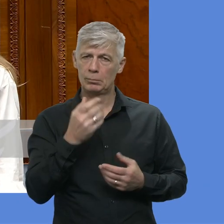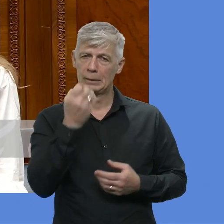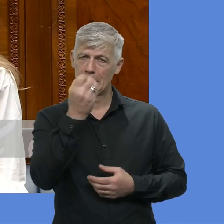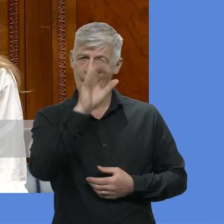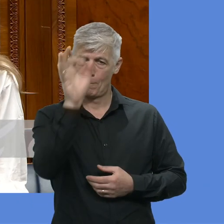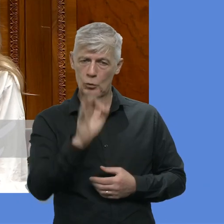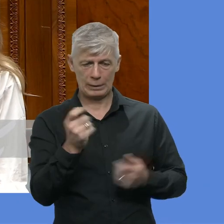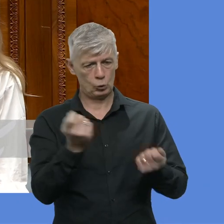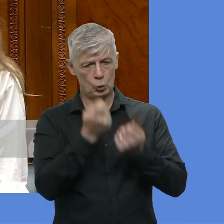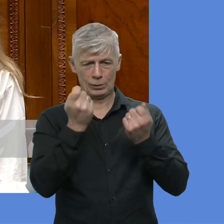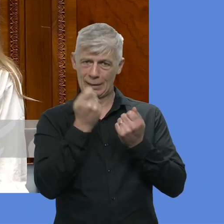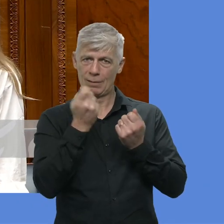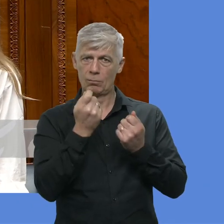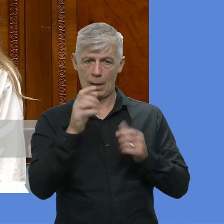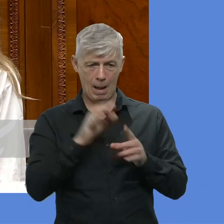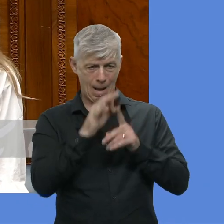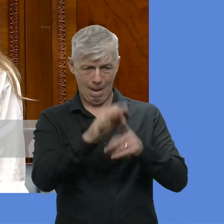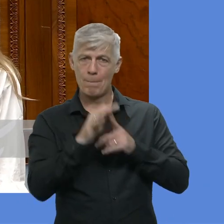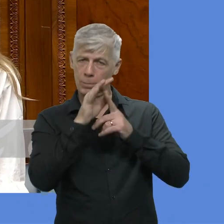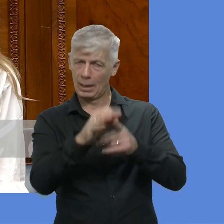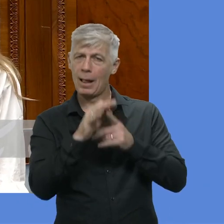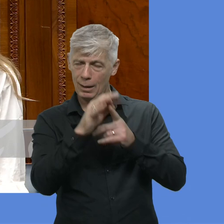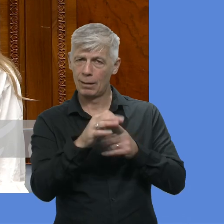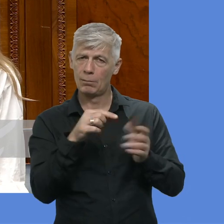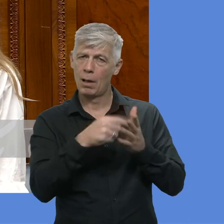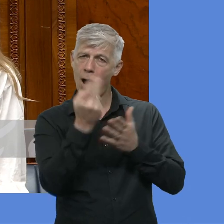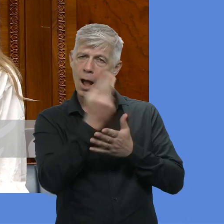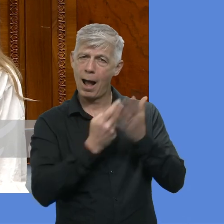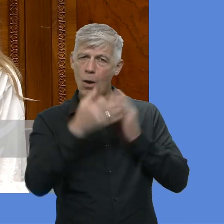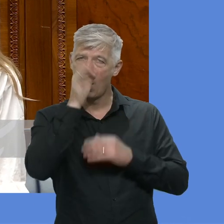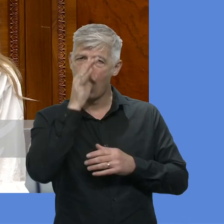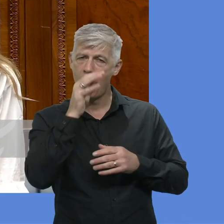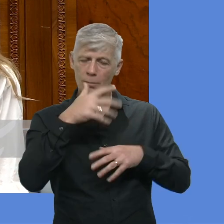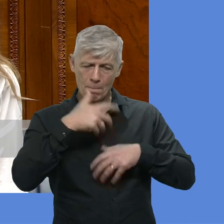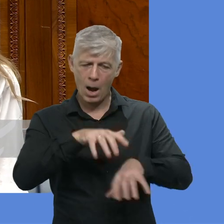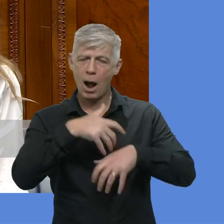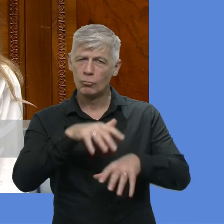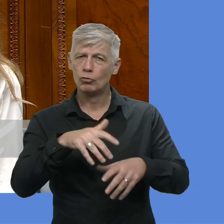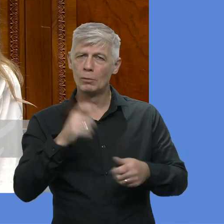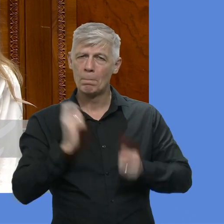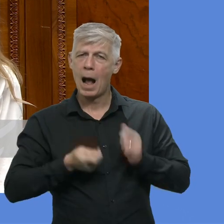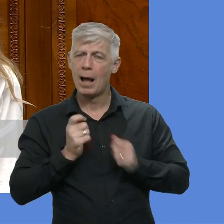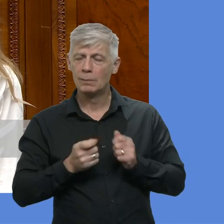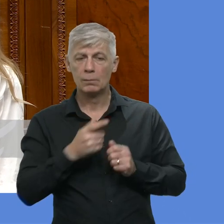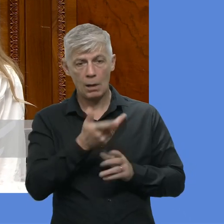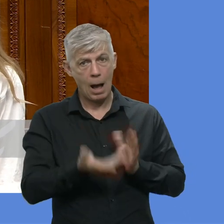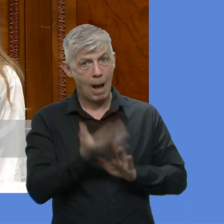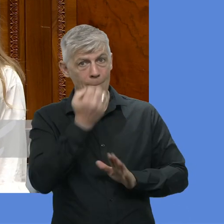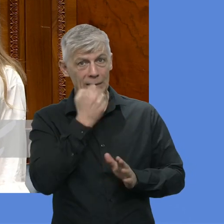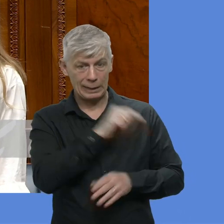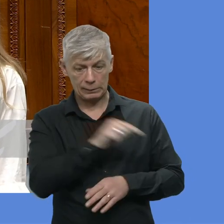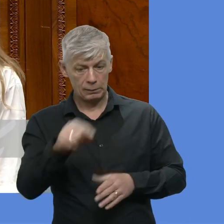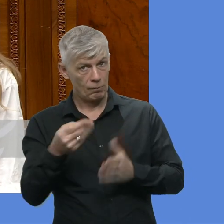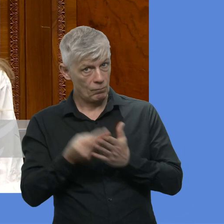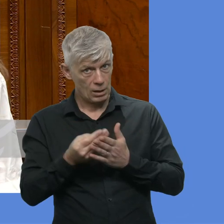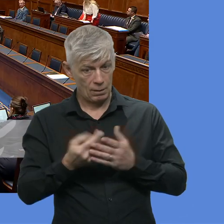rate of applicants to the Arts Council marching band scheme, could he provide an update on funding for this financial year and